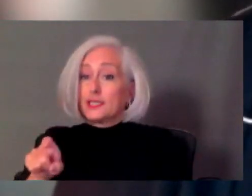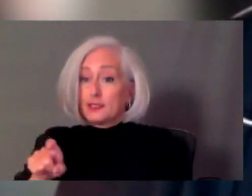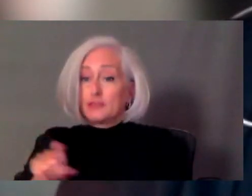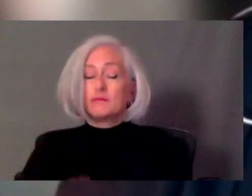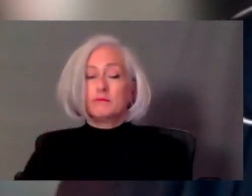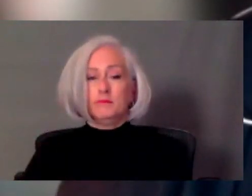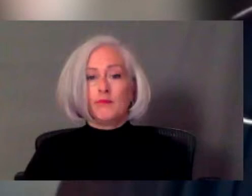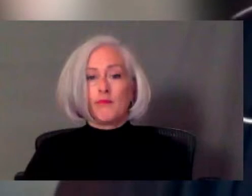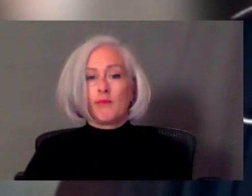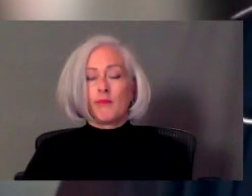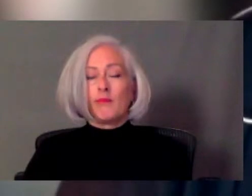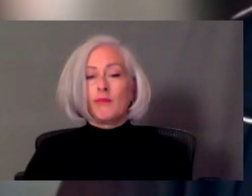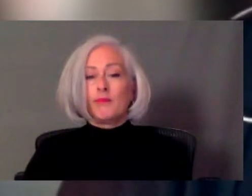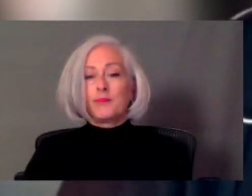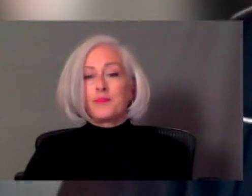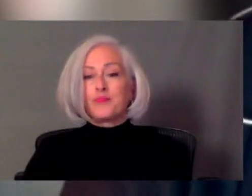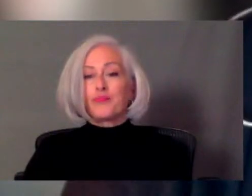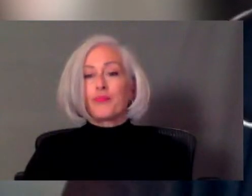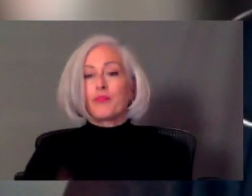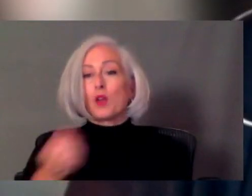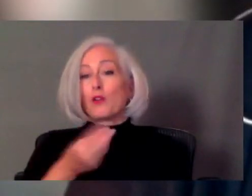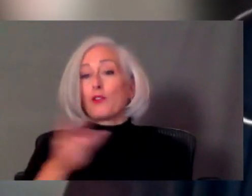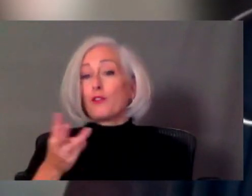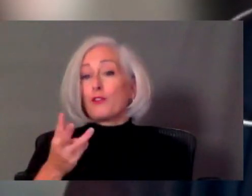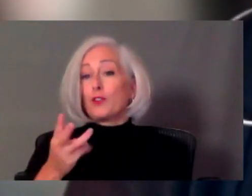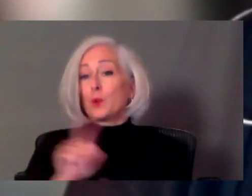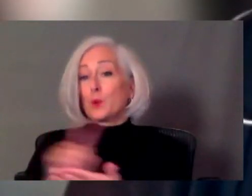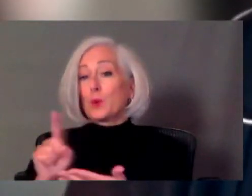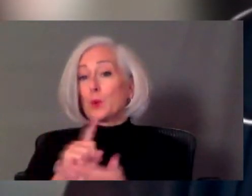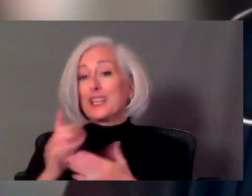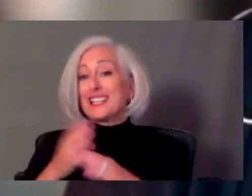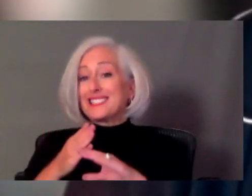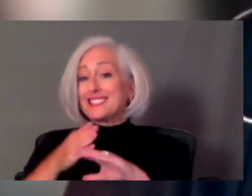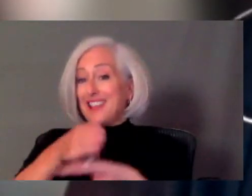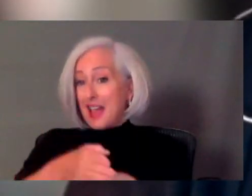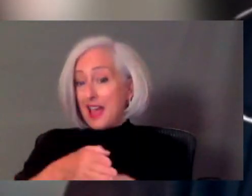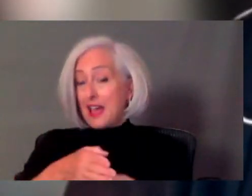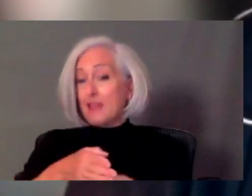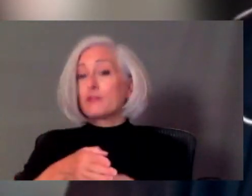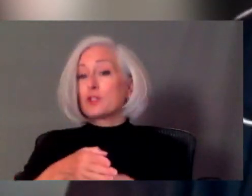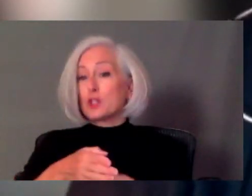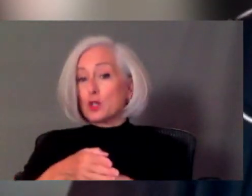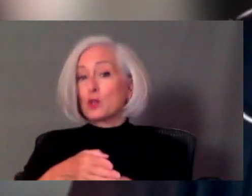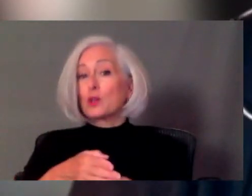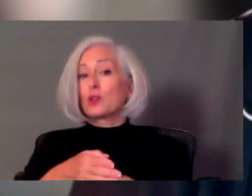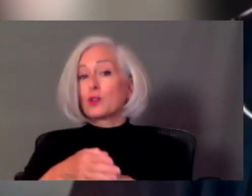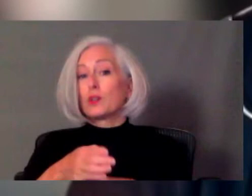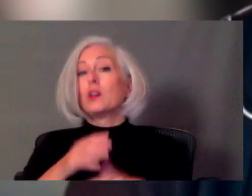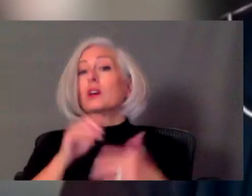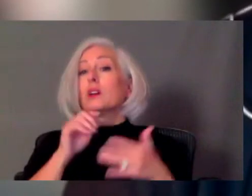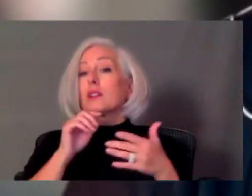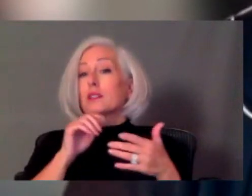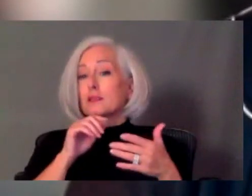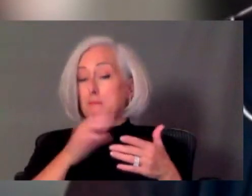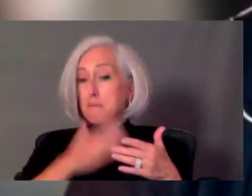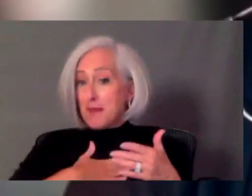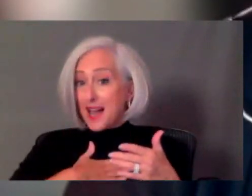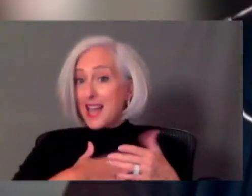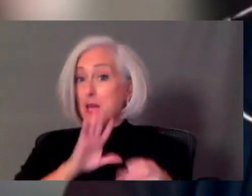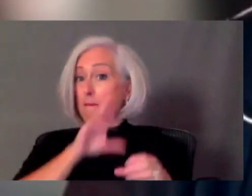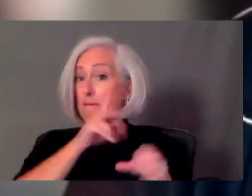question was if someone wants to participate, I think ask a lot of questions. And during the